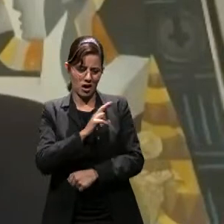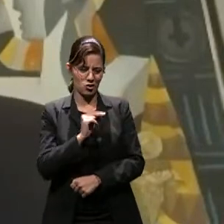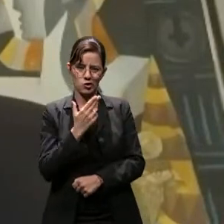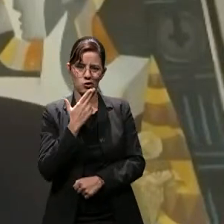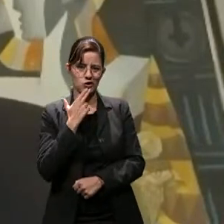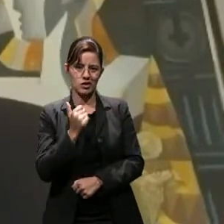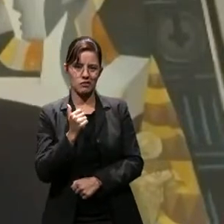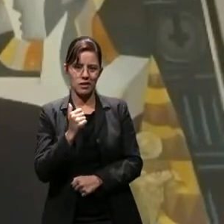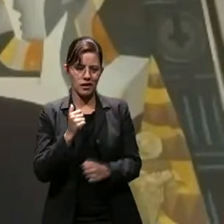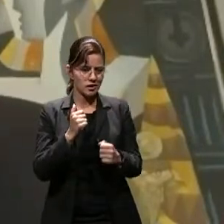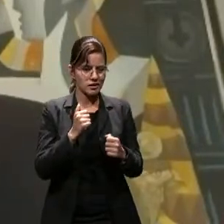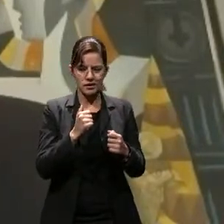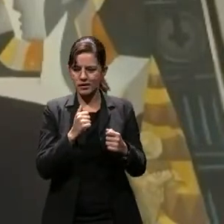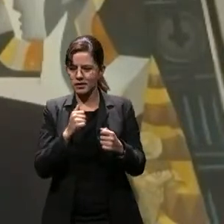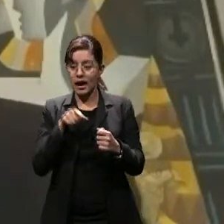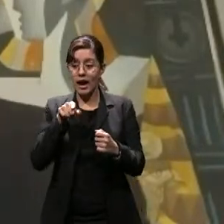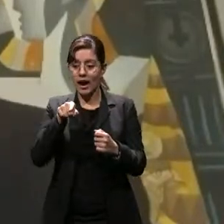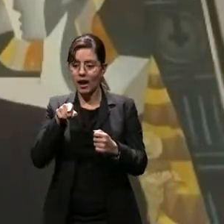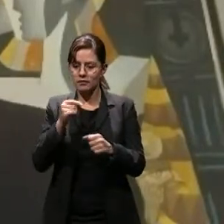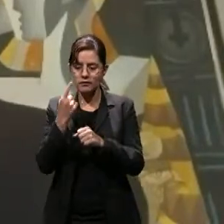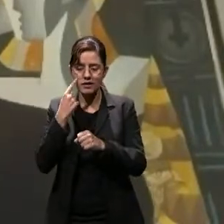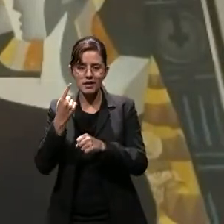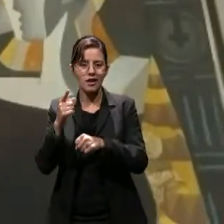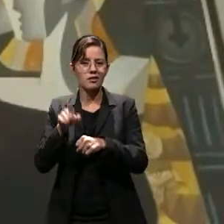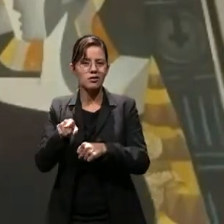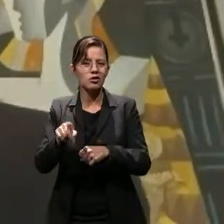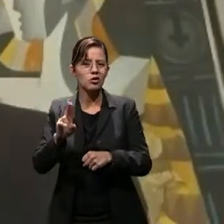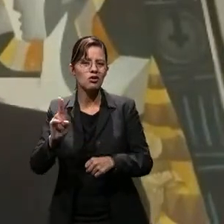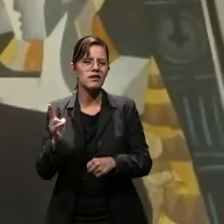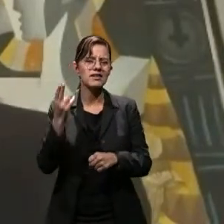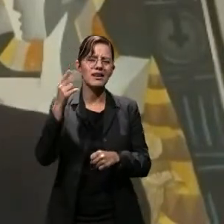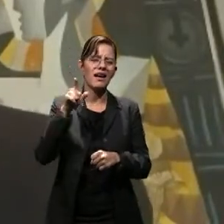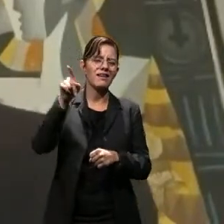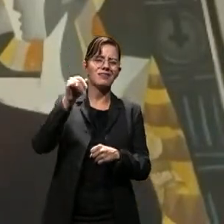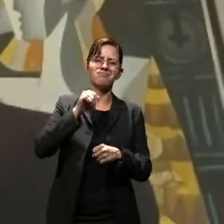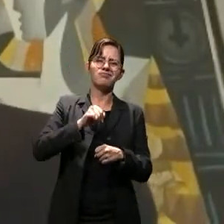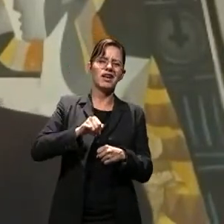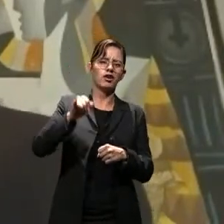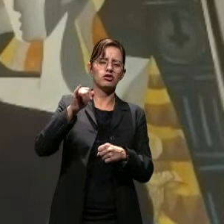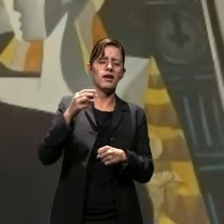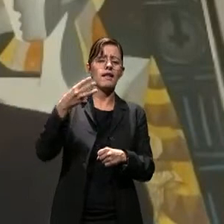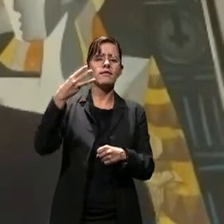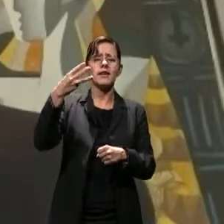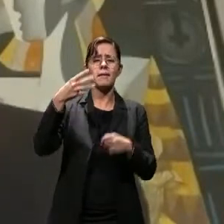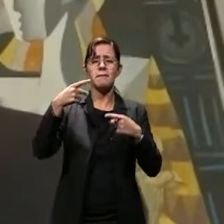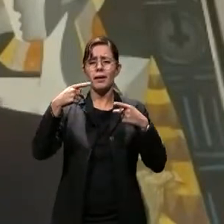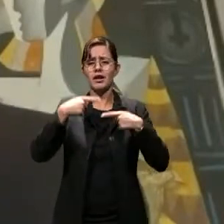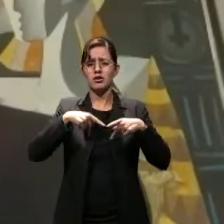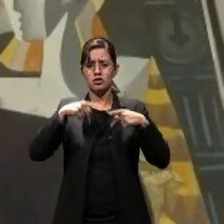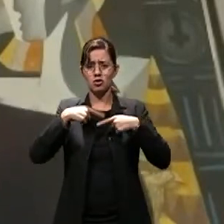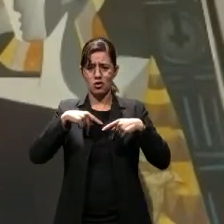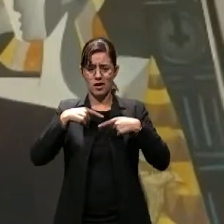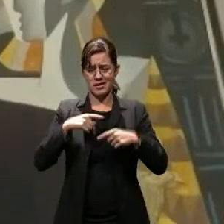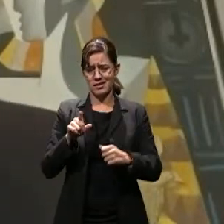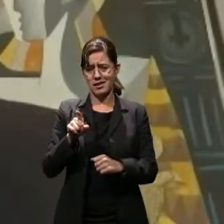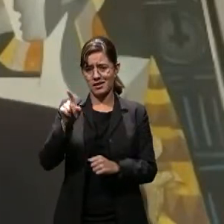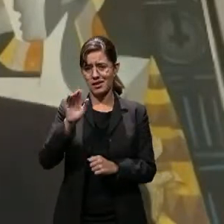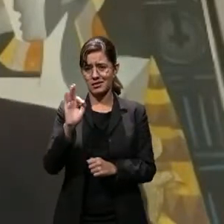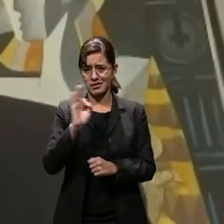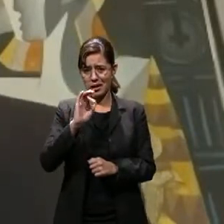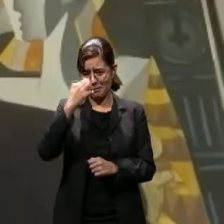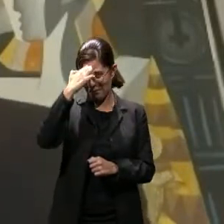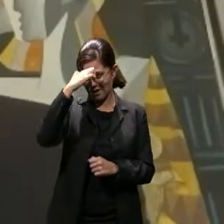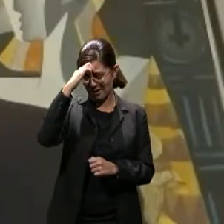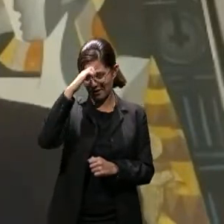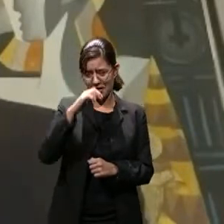work will hold on to the study of some remote university without any